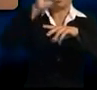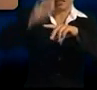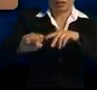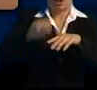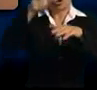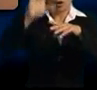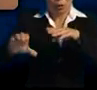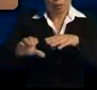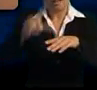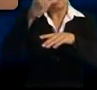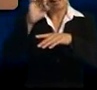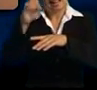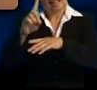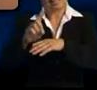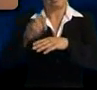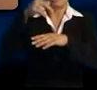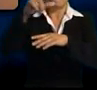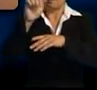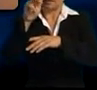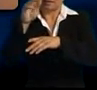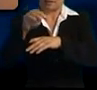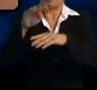platinum, mercury, and arsenic.